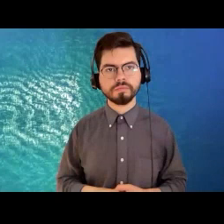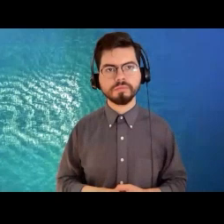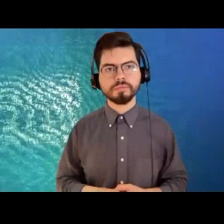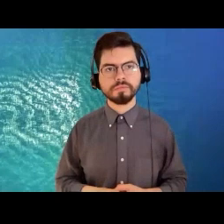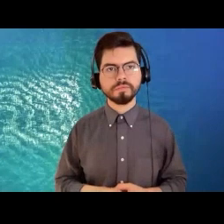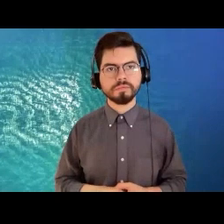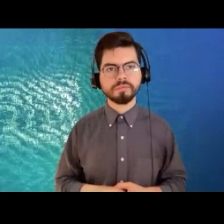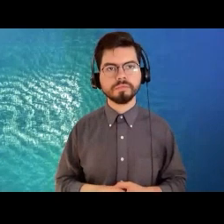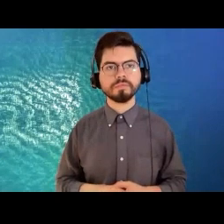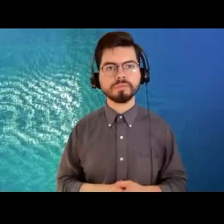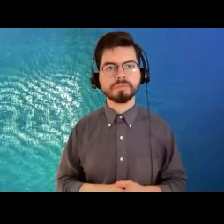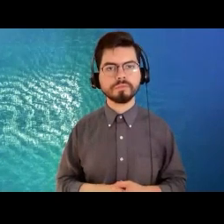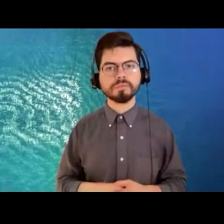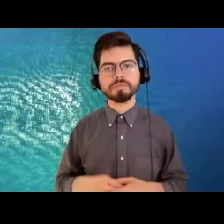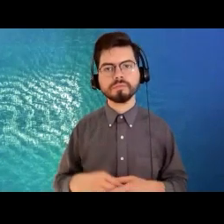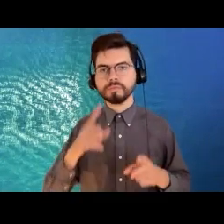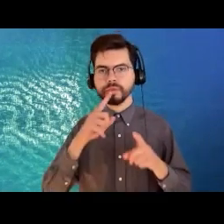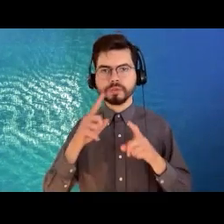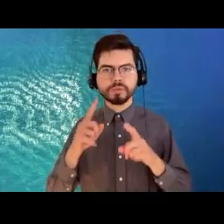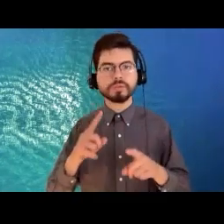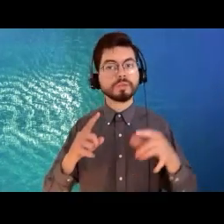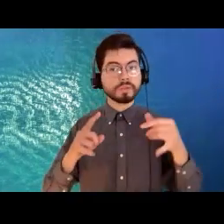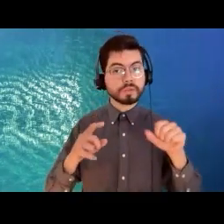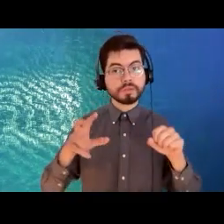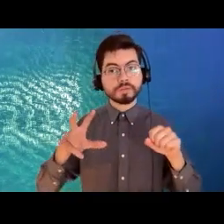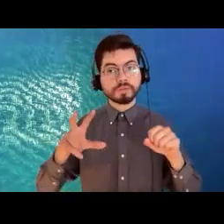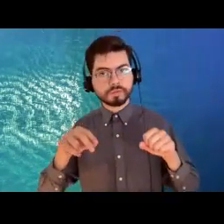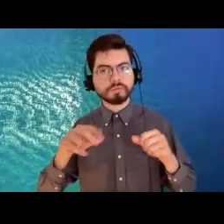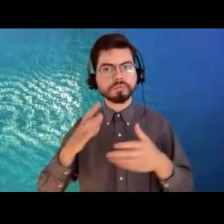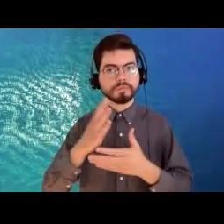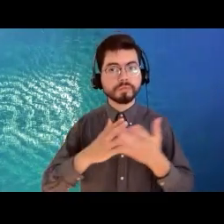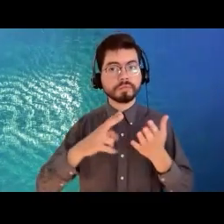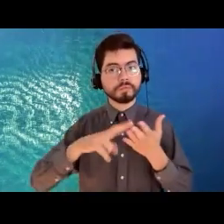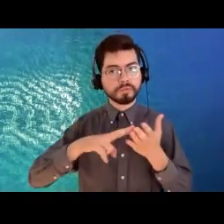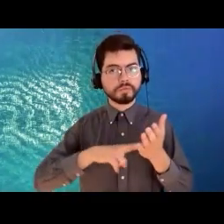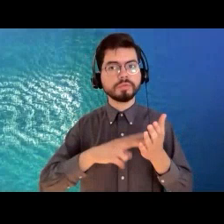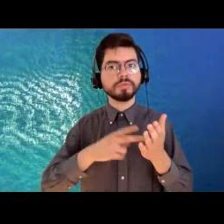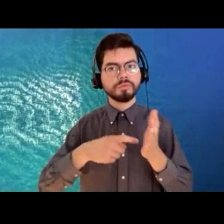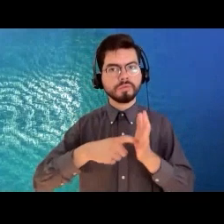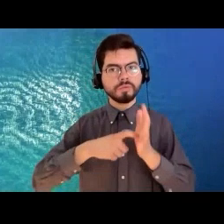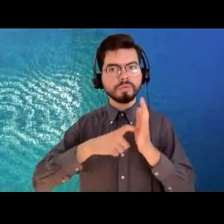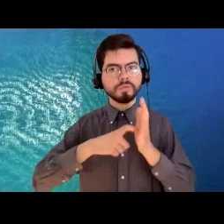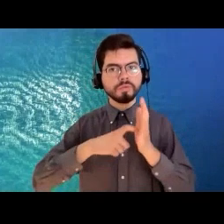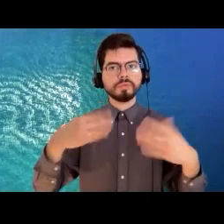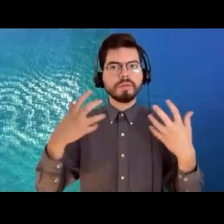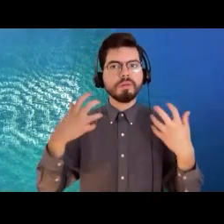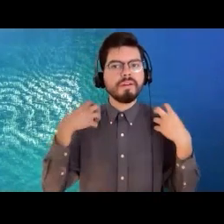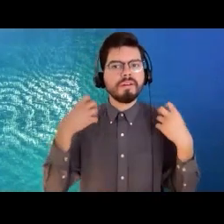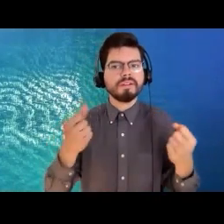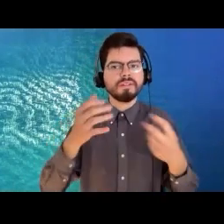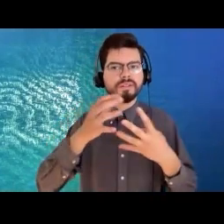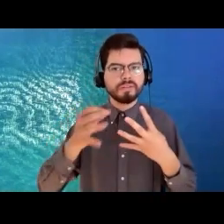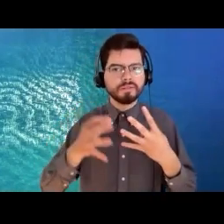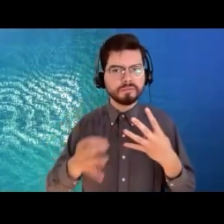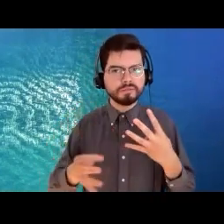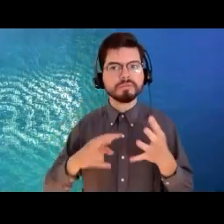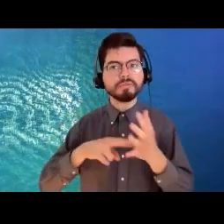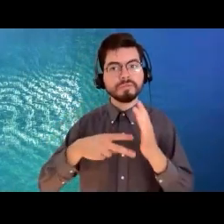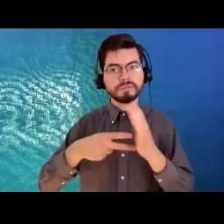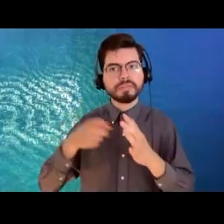Yes and no. We have some contract requirements that provide that they have to have healthy options. A lot of those would meet some